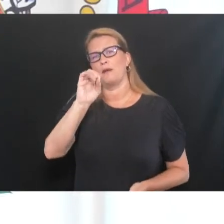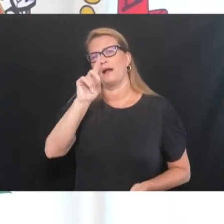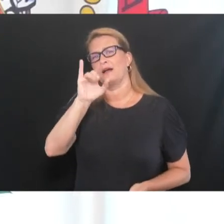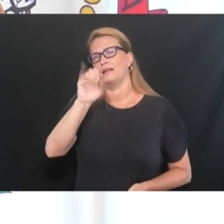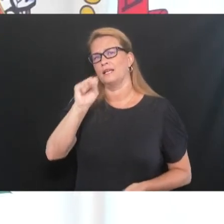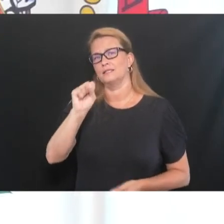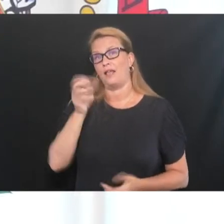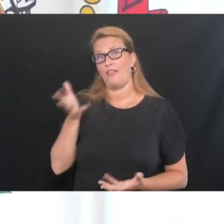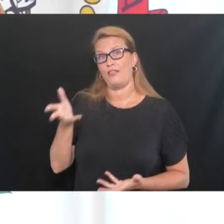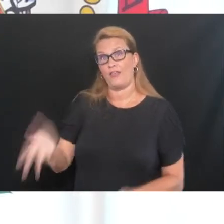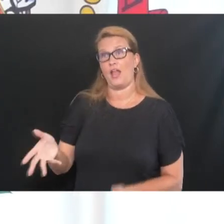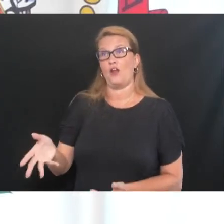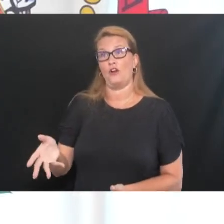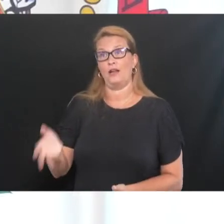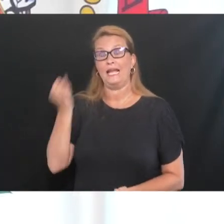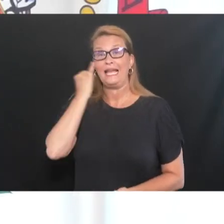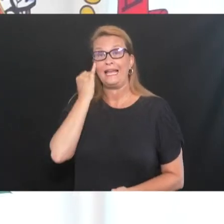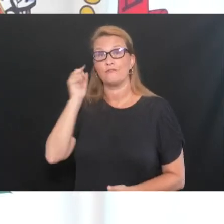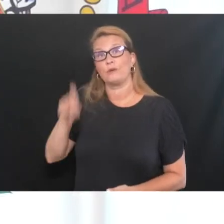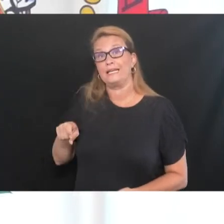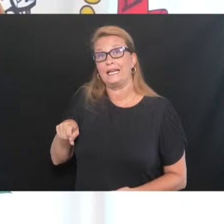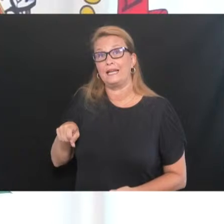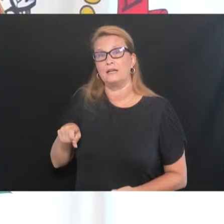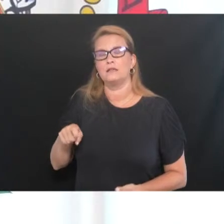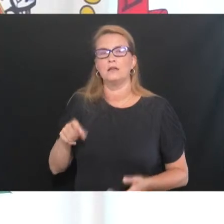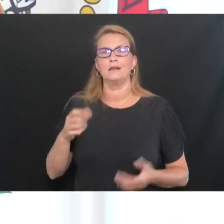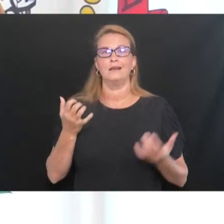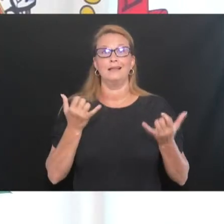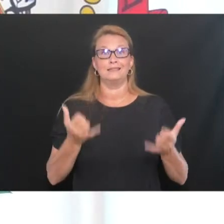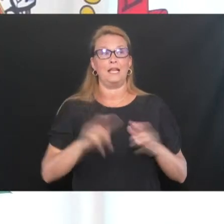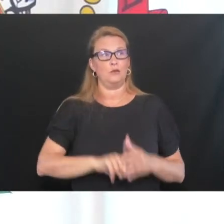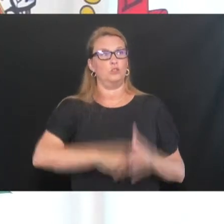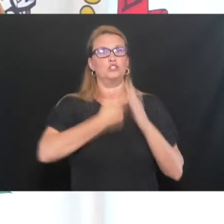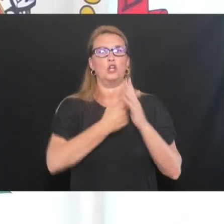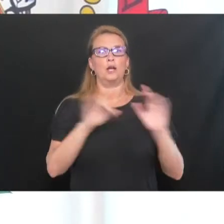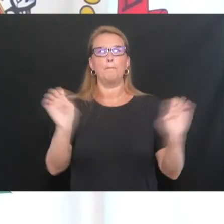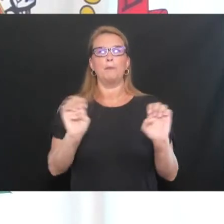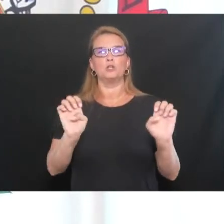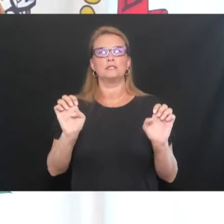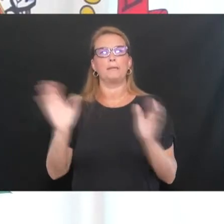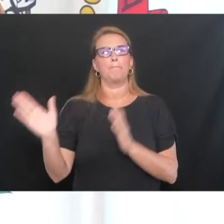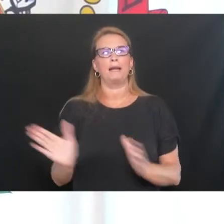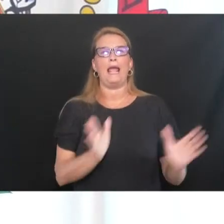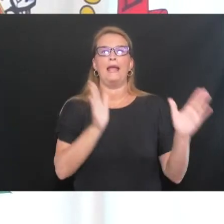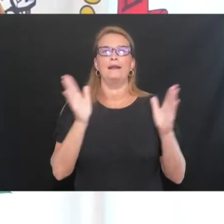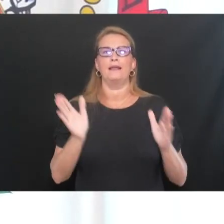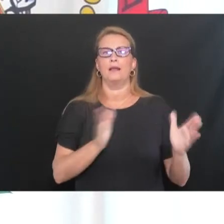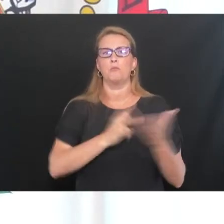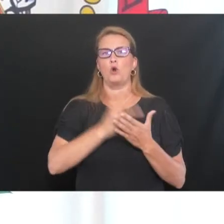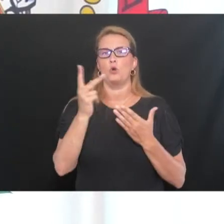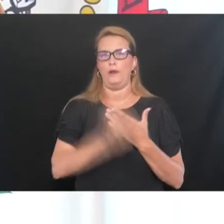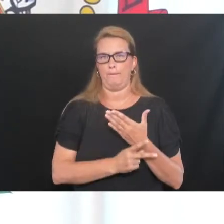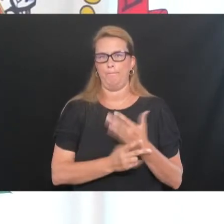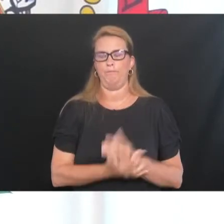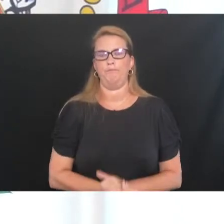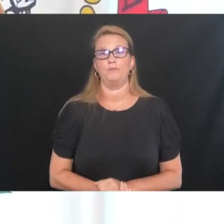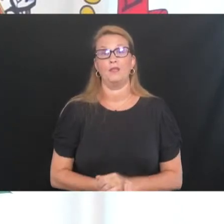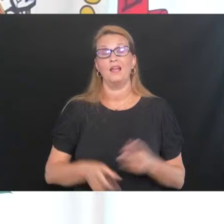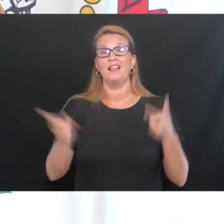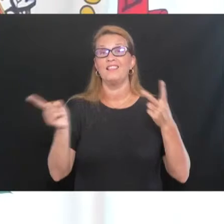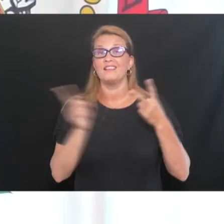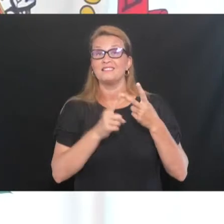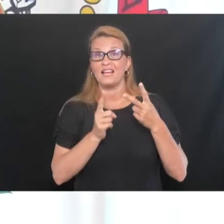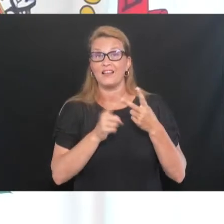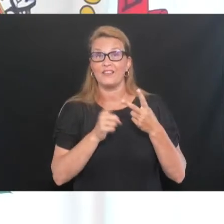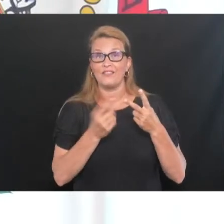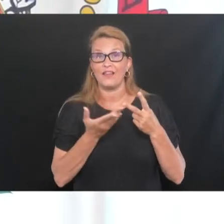a foundational emergency planning program. That was one thing that I did. The second thing I did is